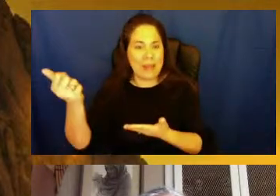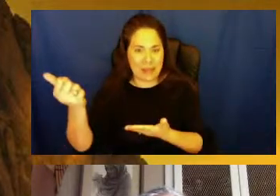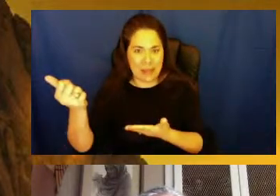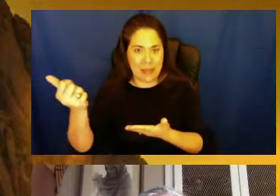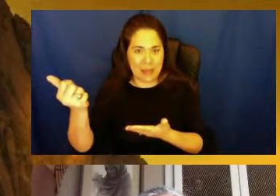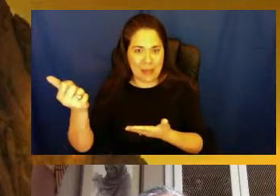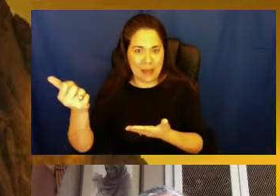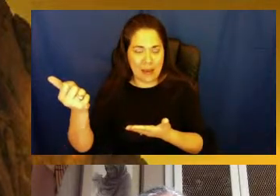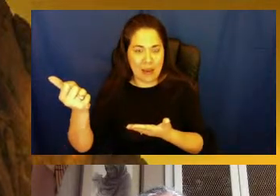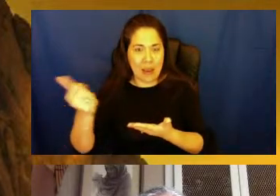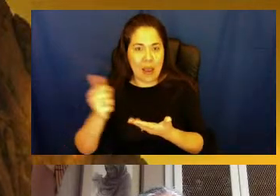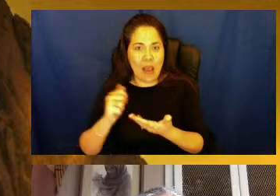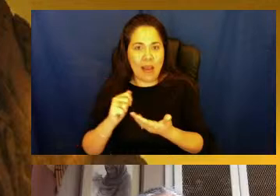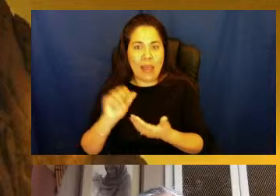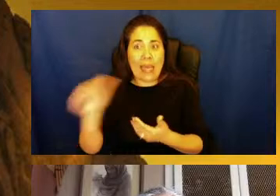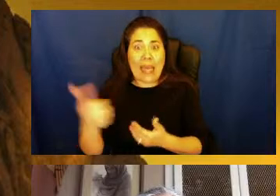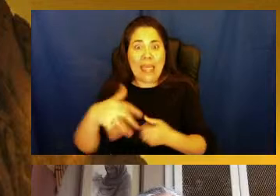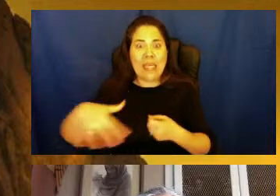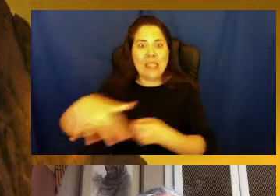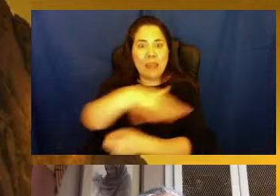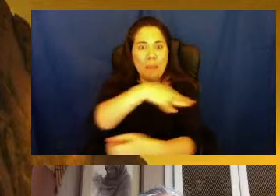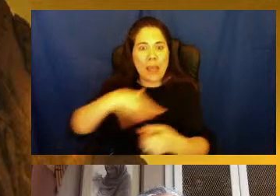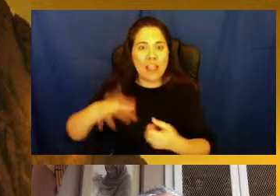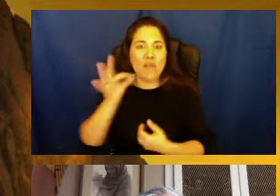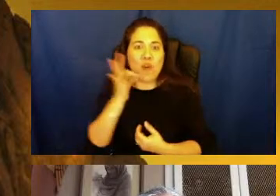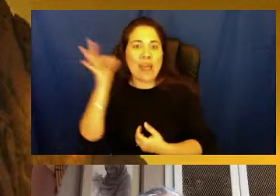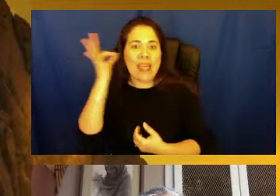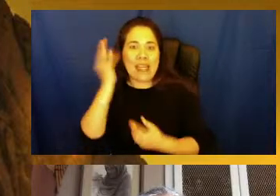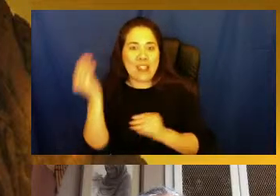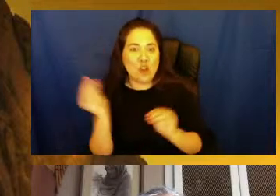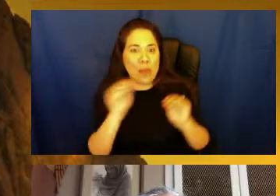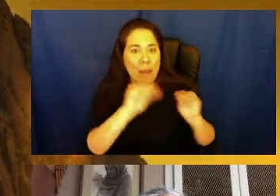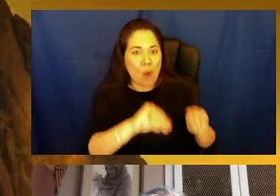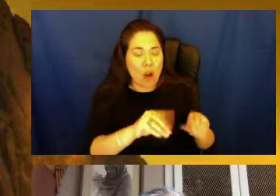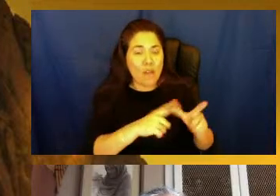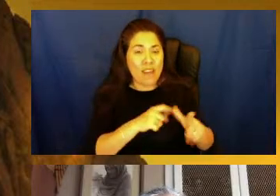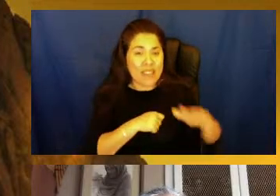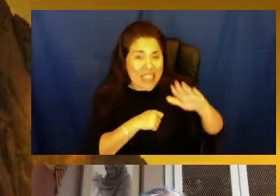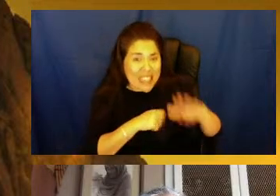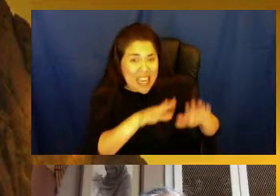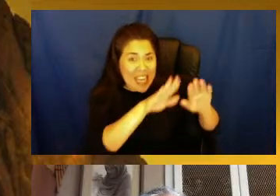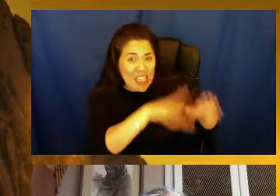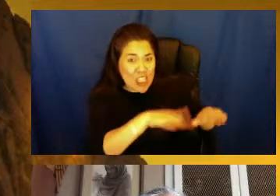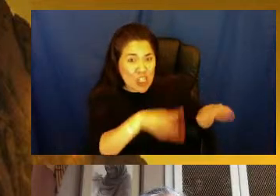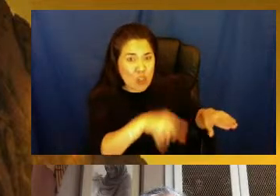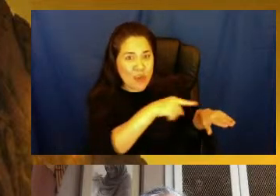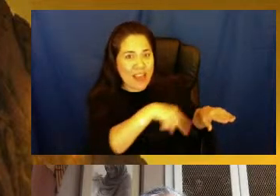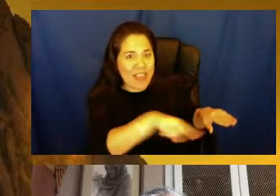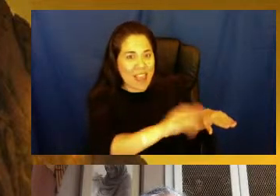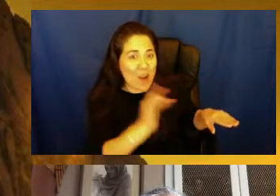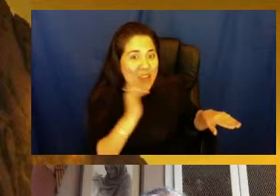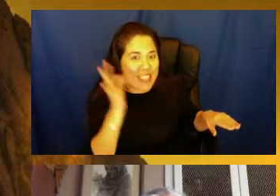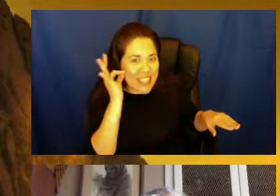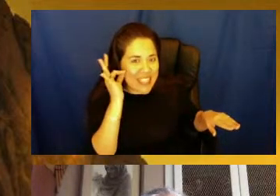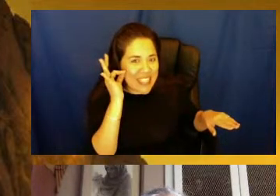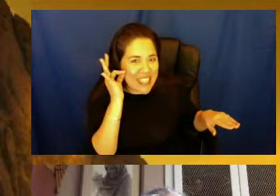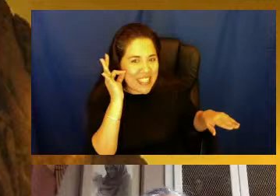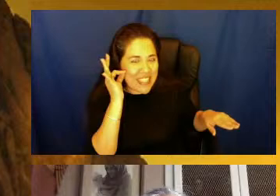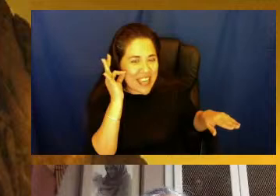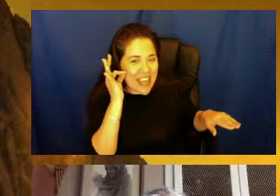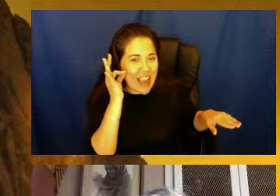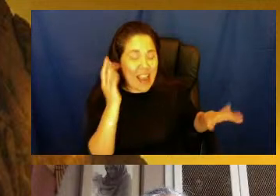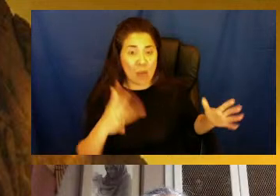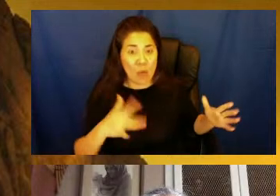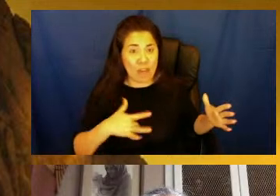could possibly be created for Indigenous littles or children that may be in our classrooms. And I feel like